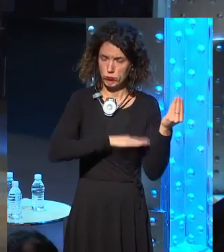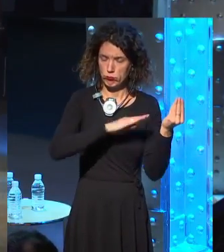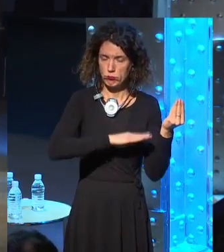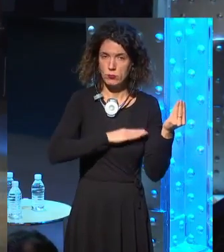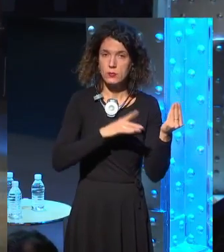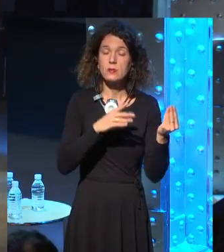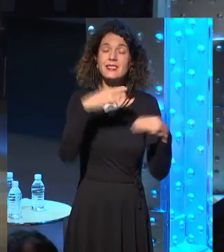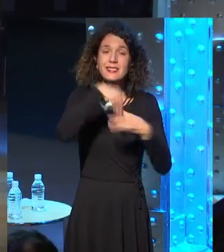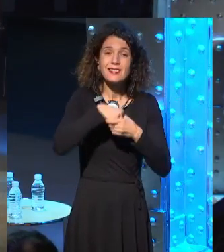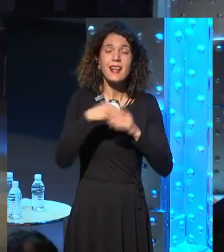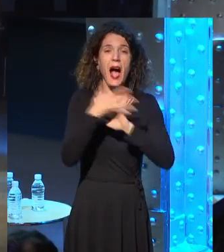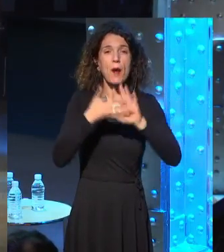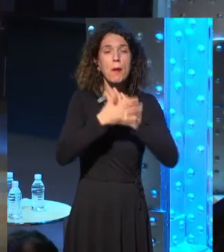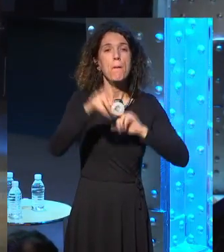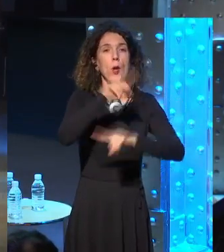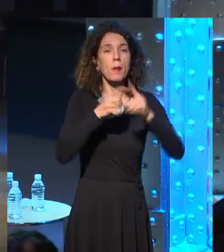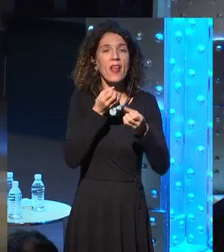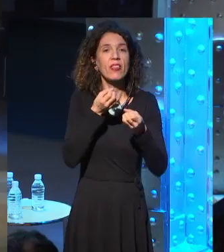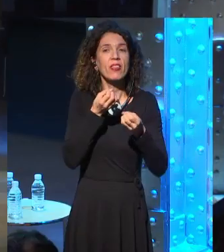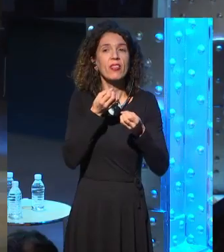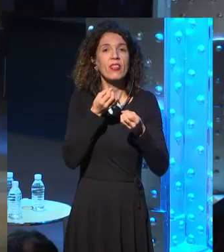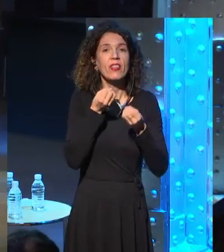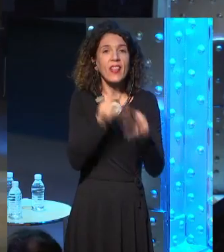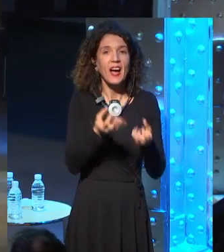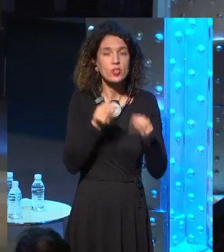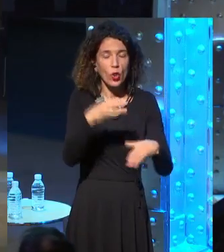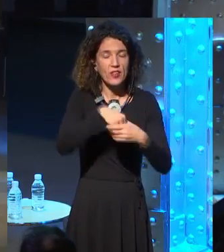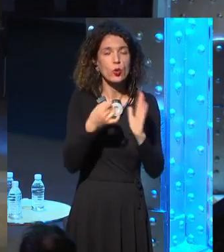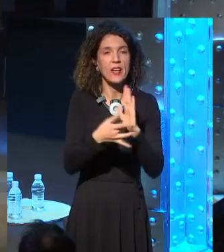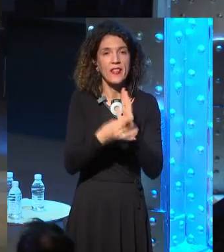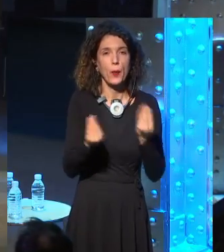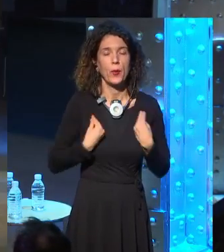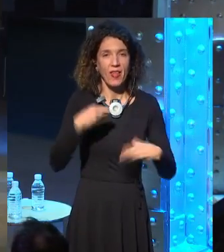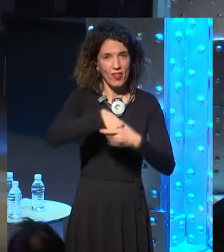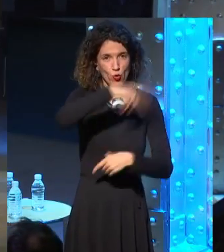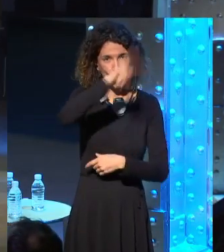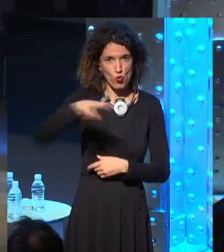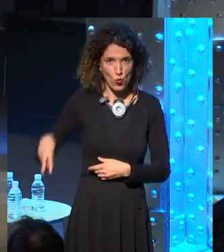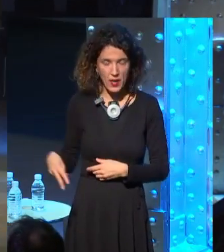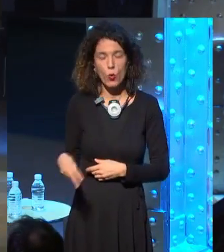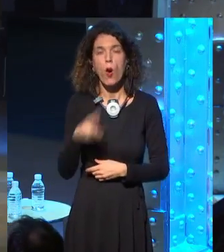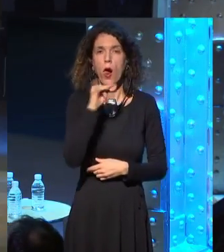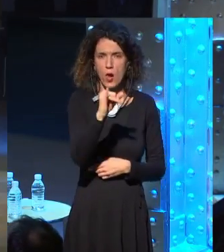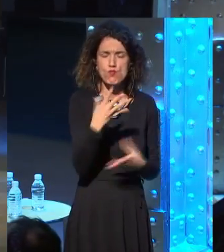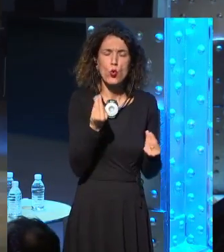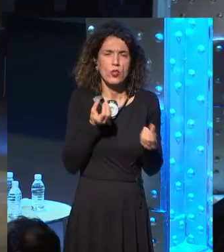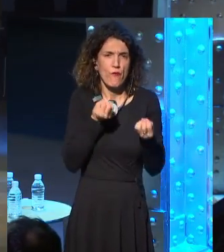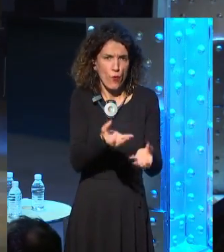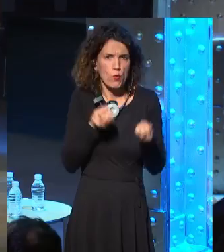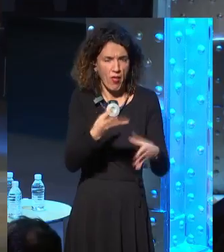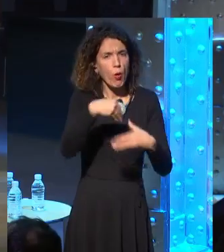Norwegian quality of life data. We do have a wealth of register data in Norway. A lot of information on how